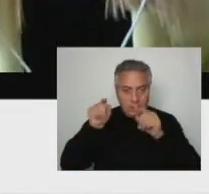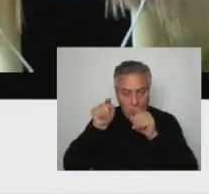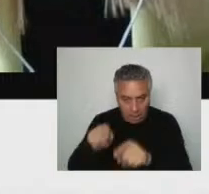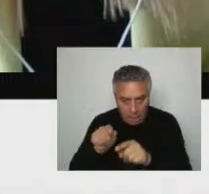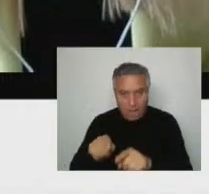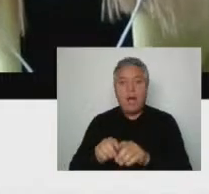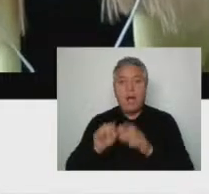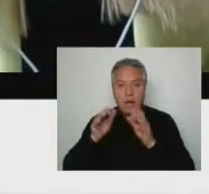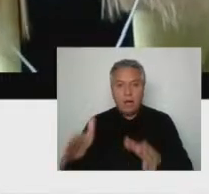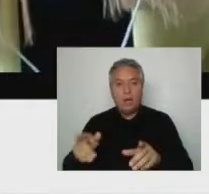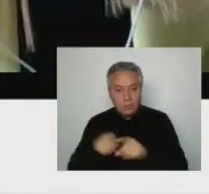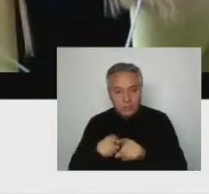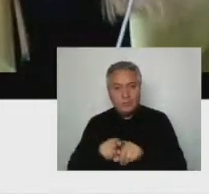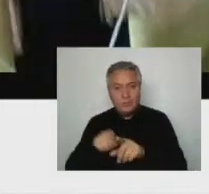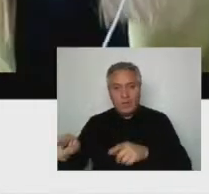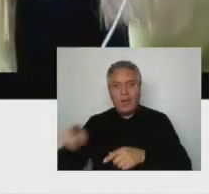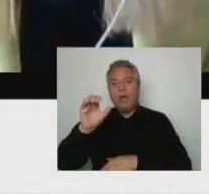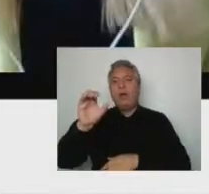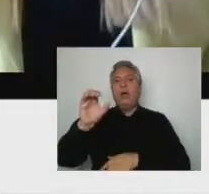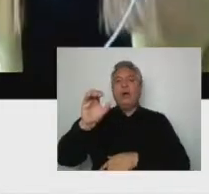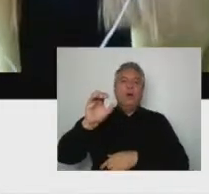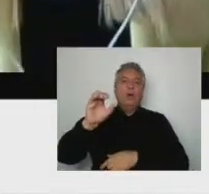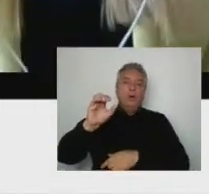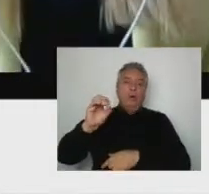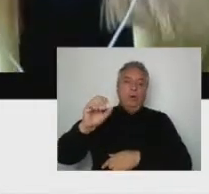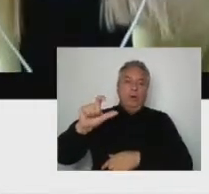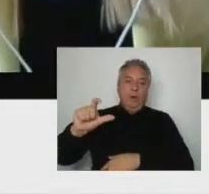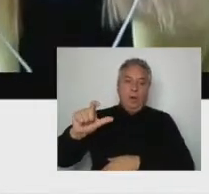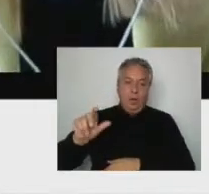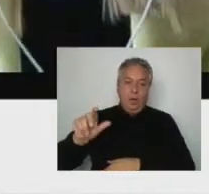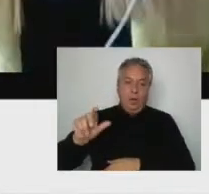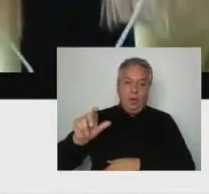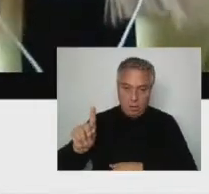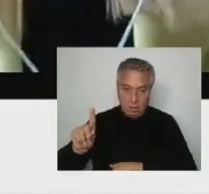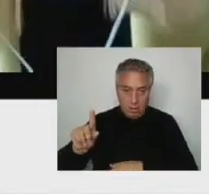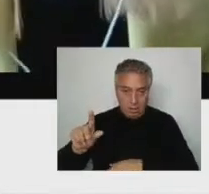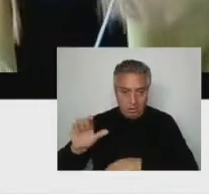OECD disseminated last week.